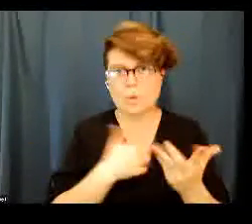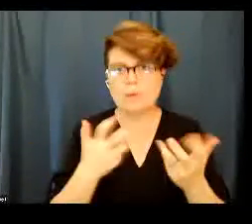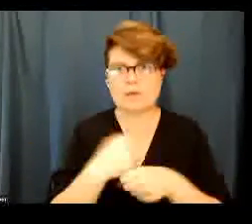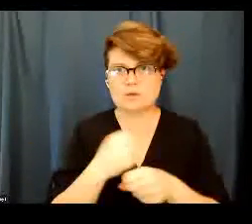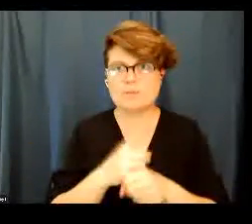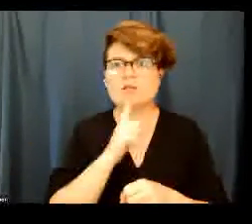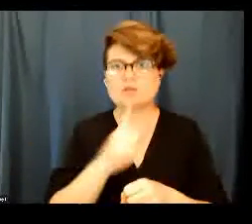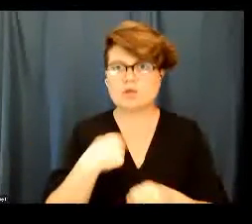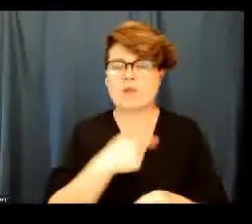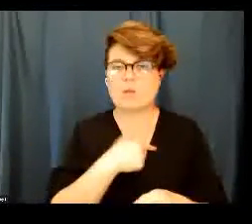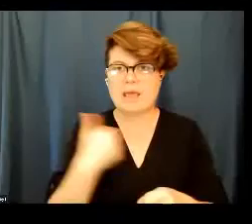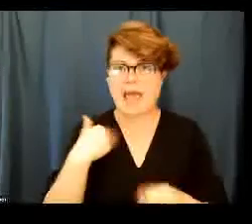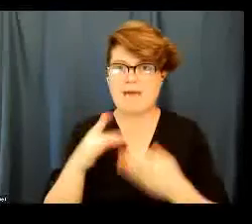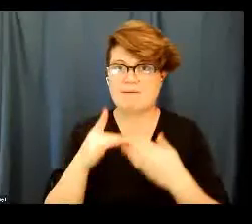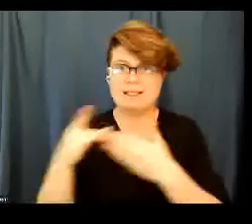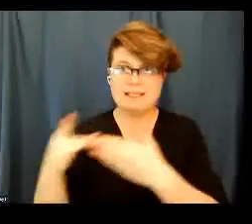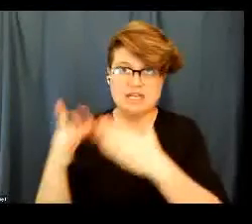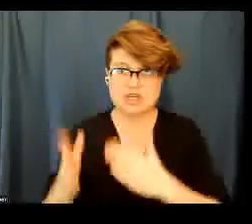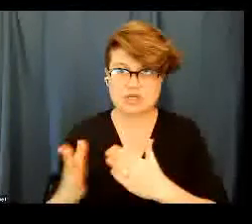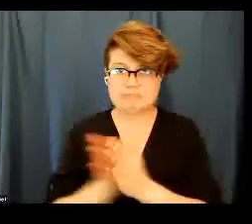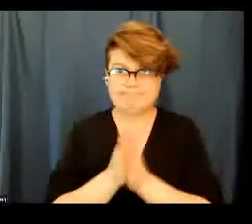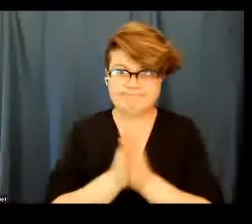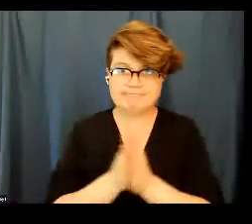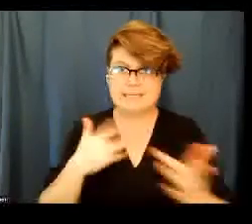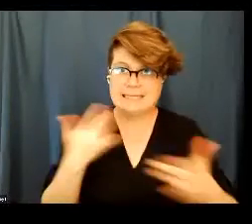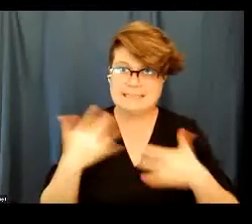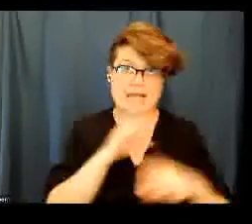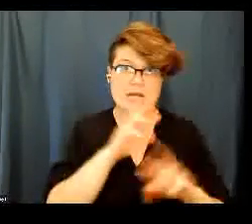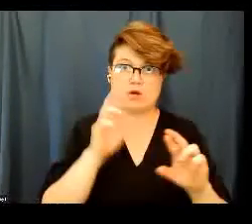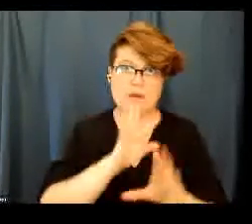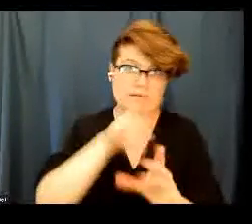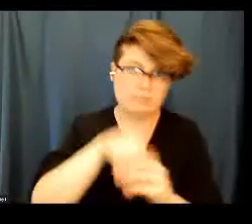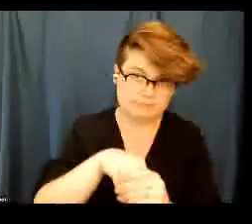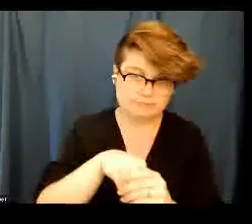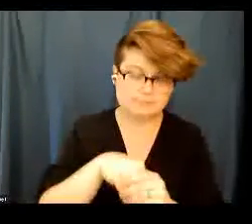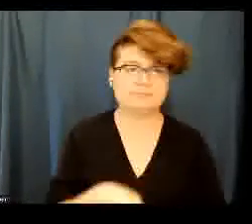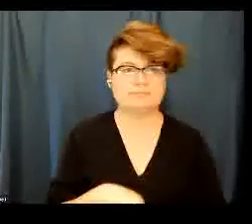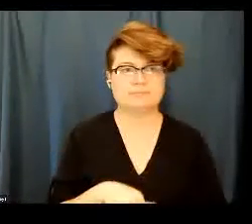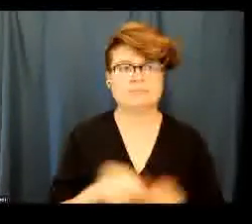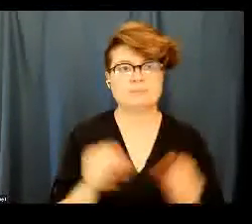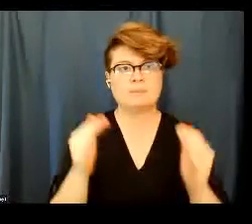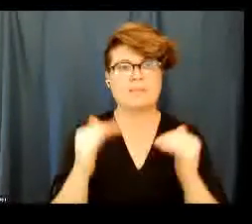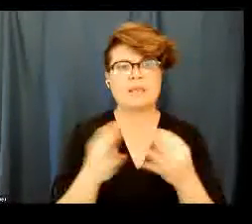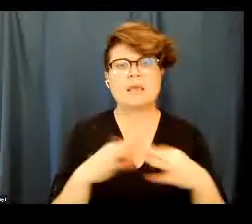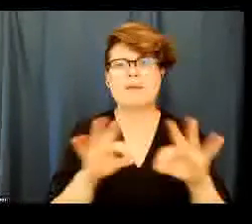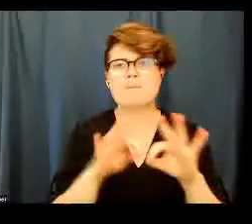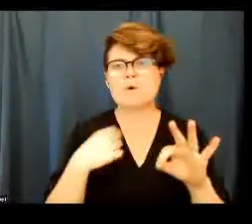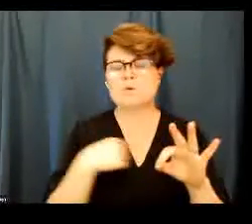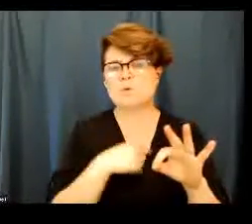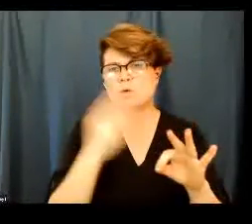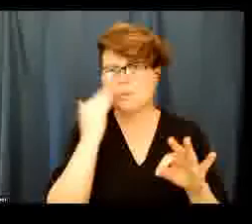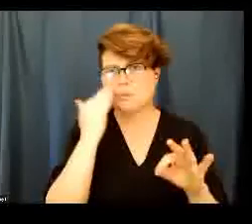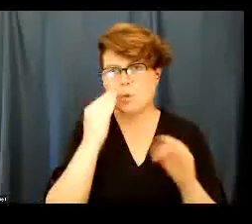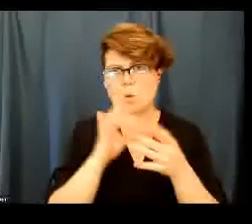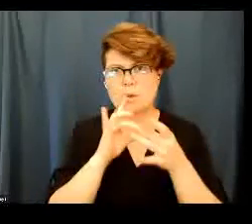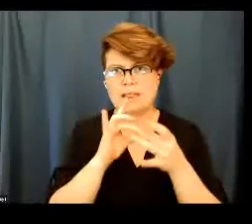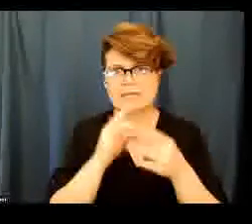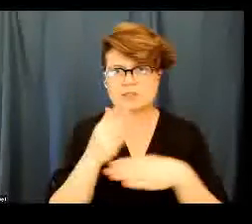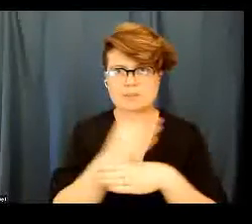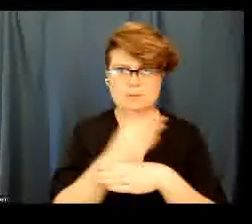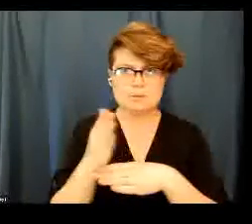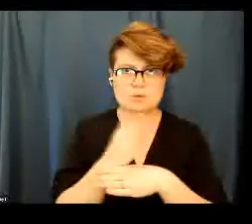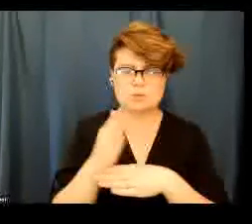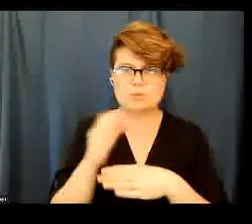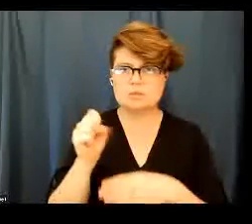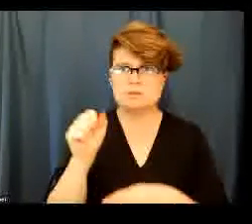from leadership. We also want to look at the relationships between SART members, right? Is the relationship